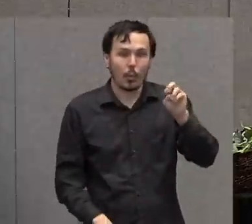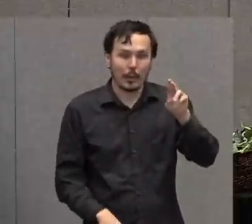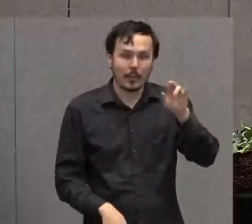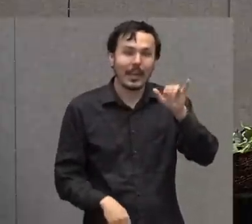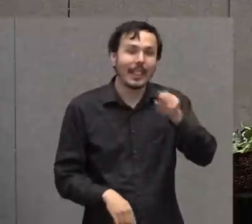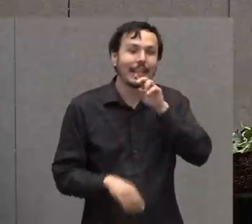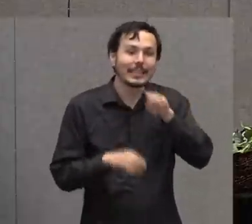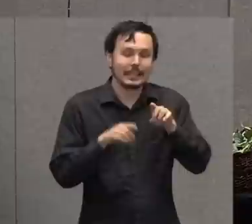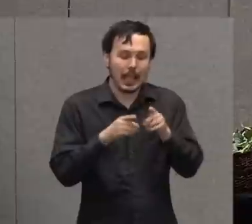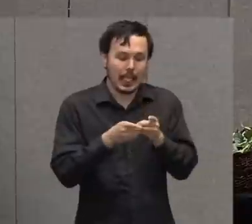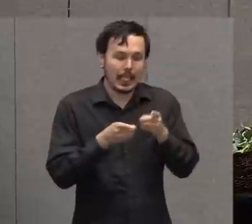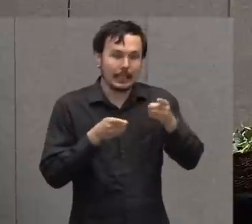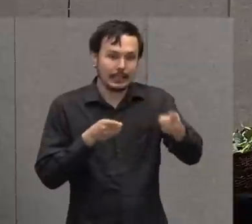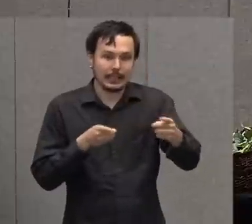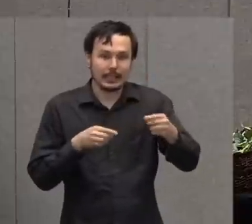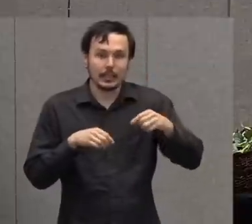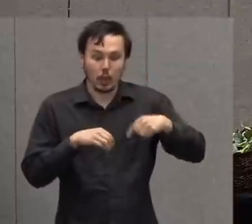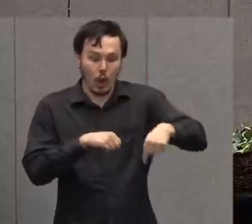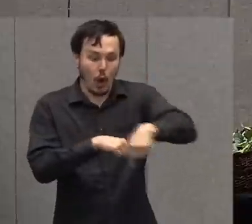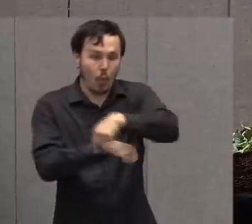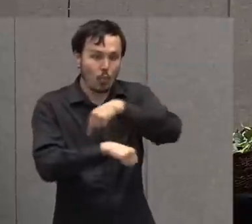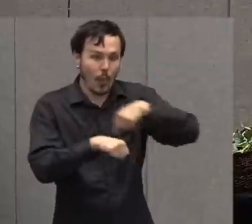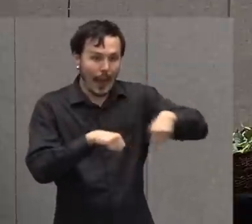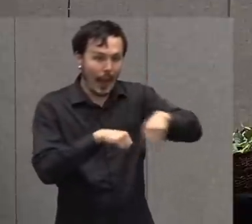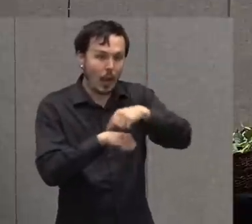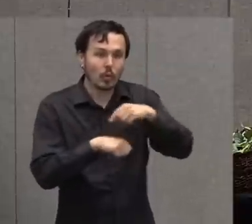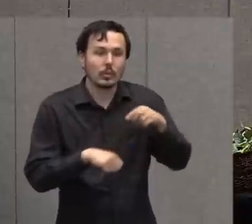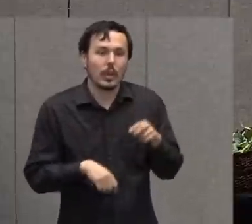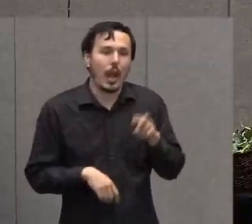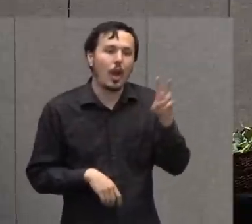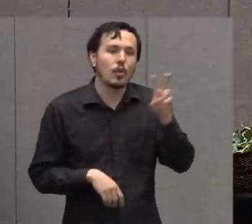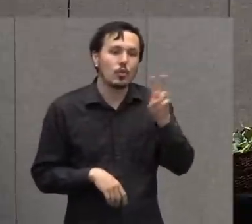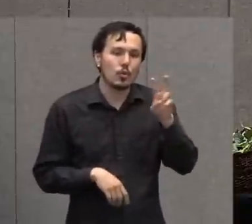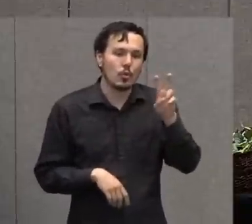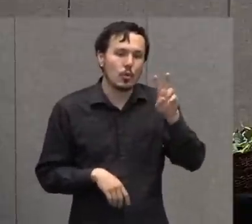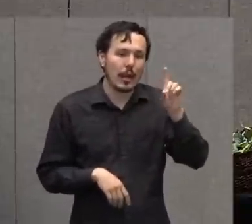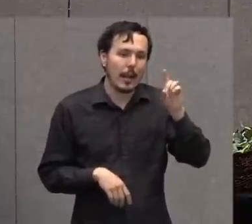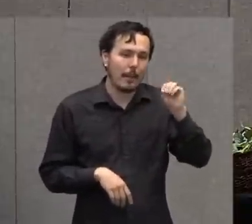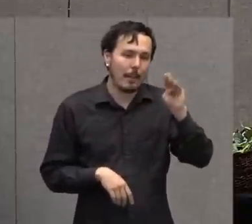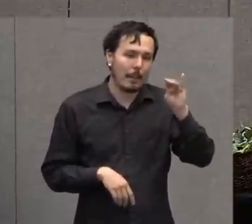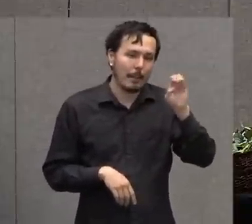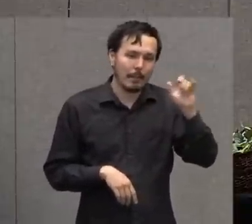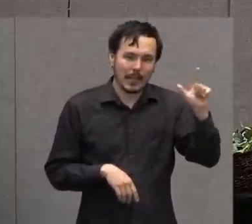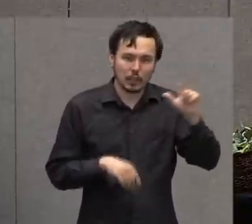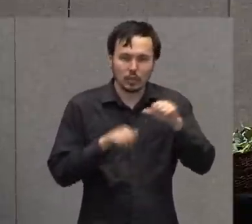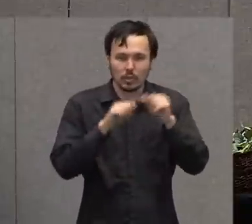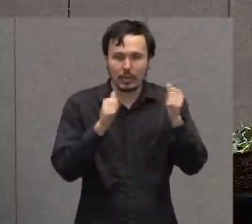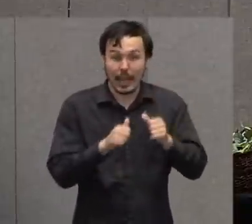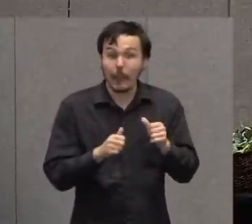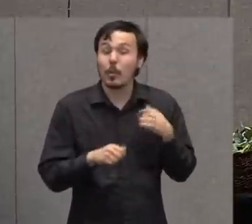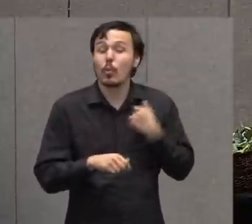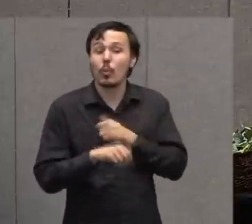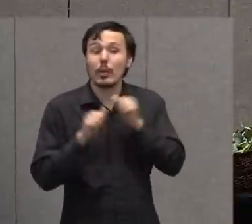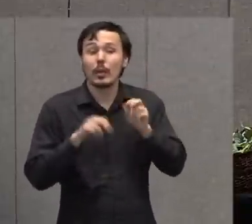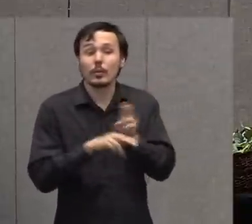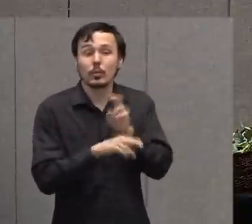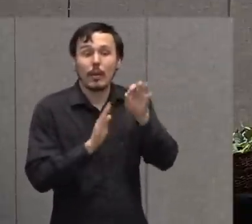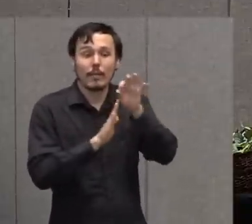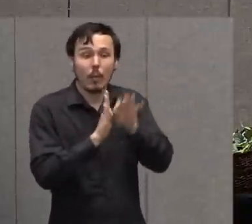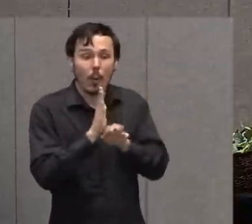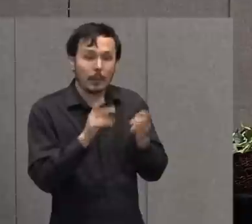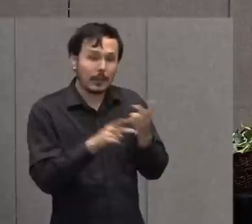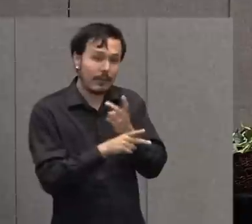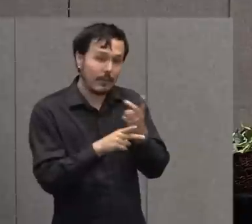distance around a two-dimensional shape. So all around it. And we can use formulas to figure out area and